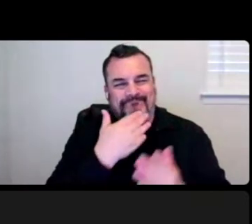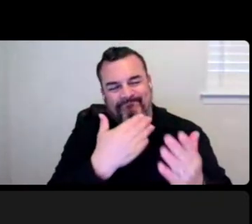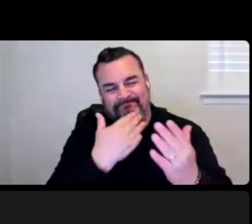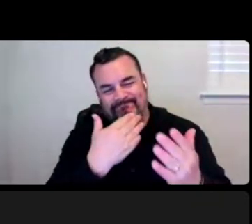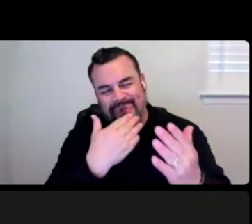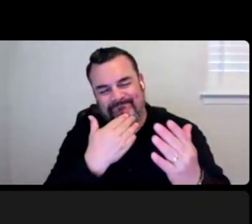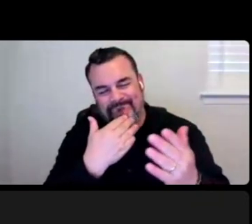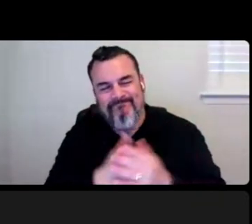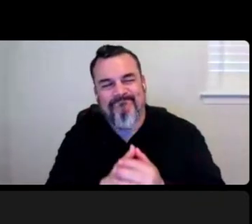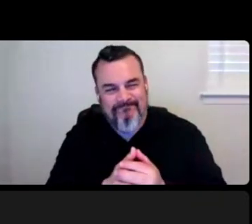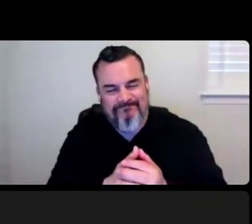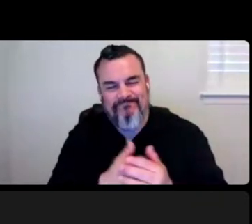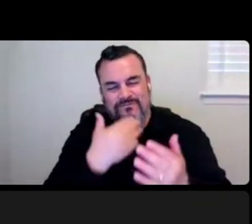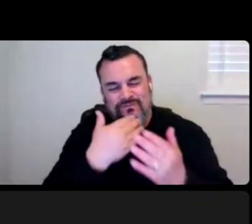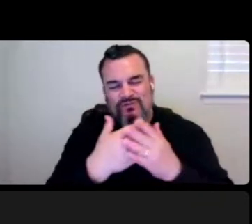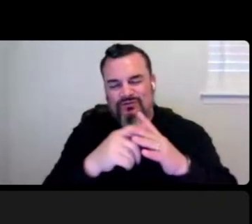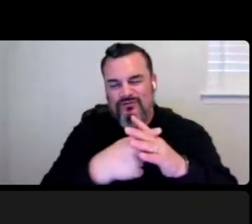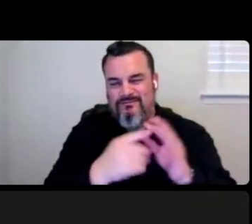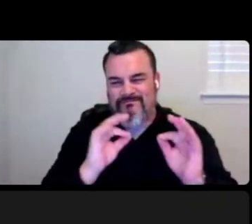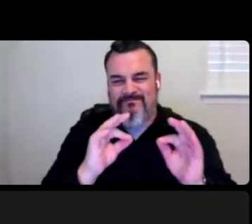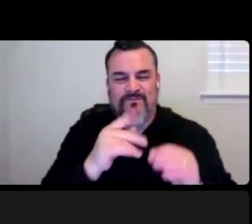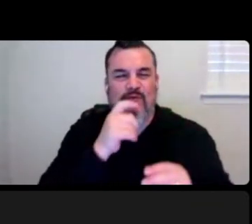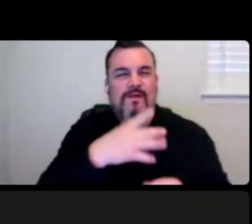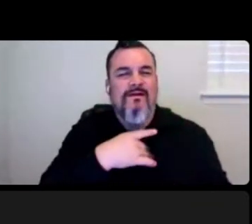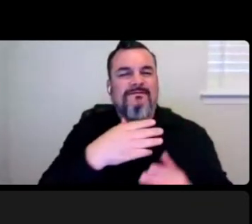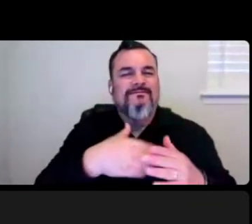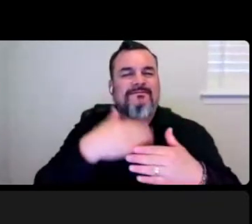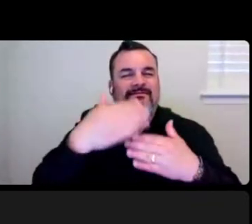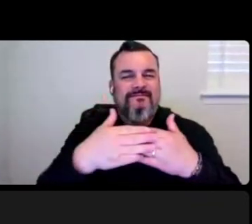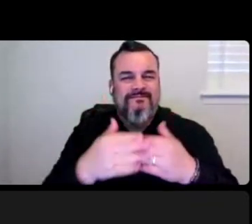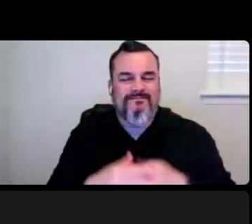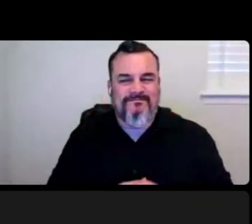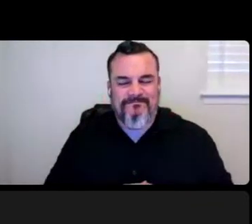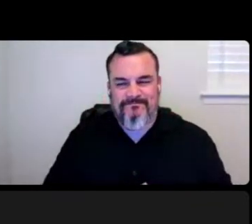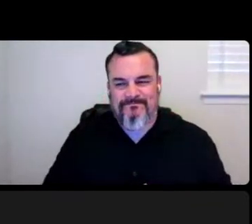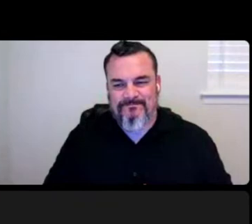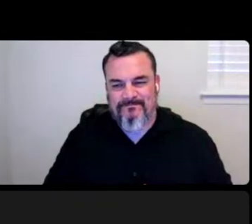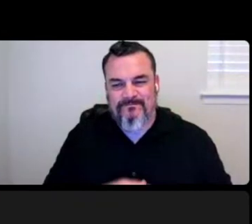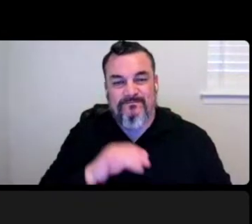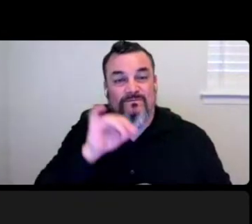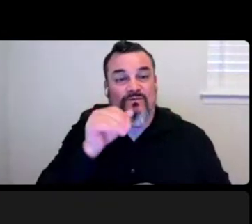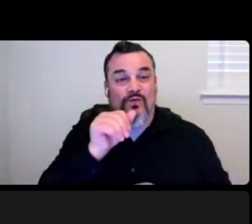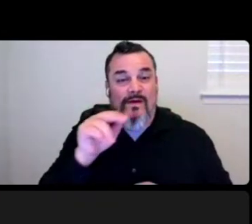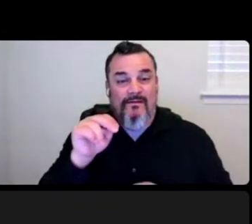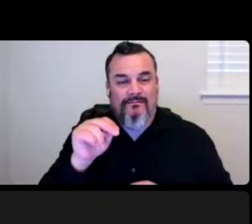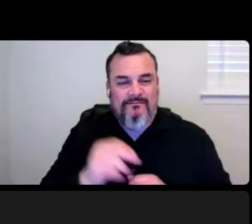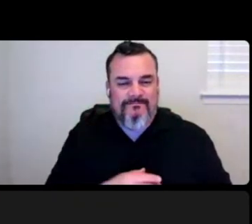much. Thank you. Good start. Who'd like to go next? Joanne.